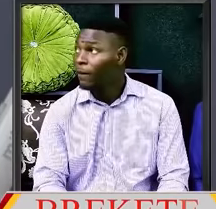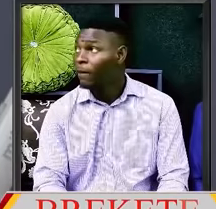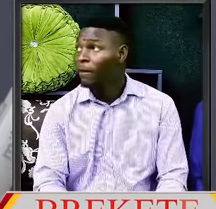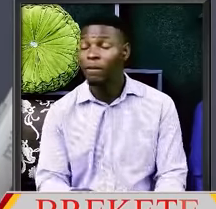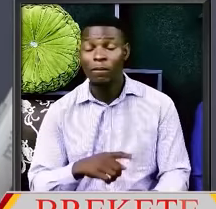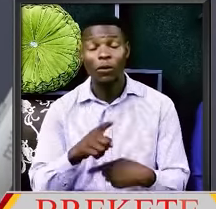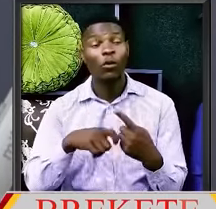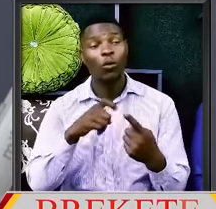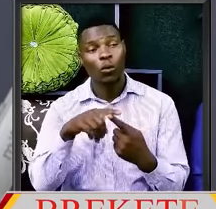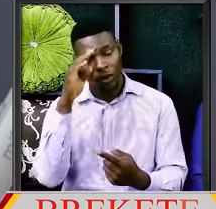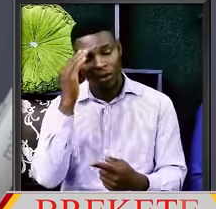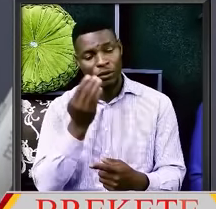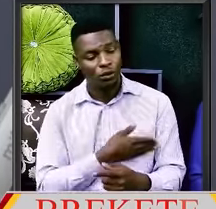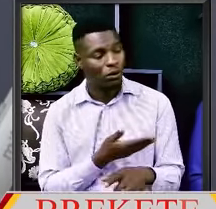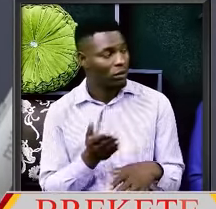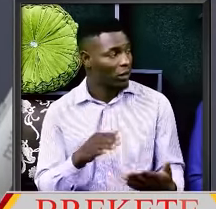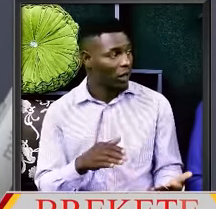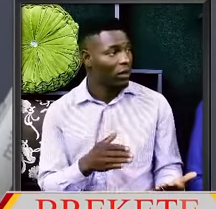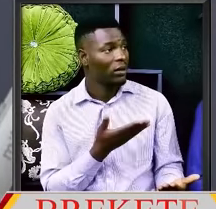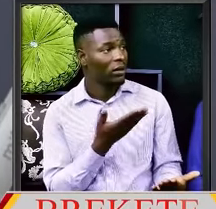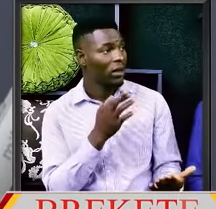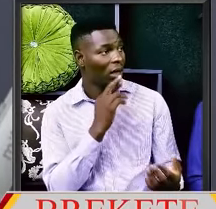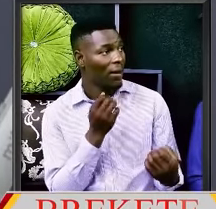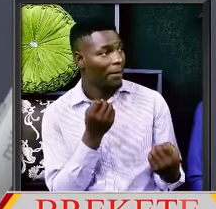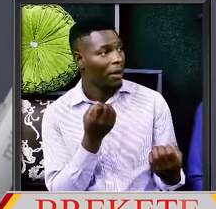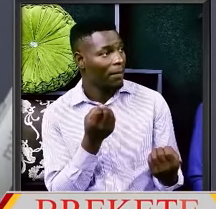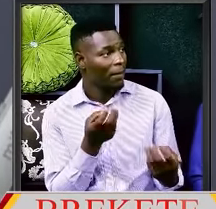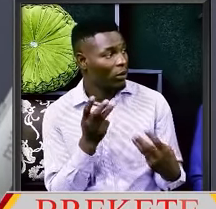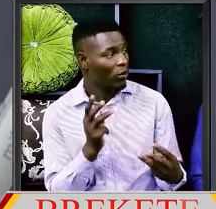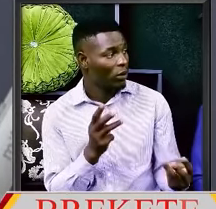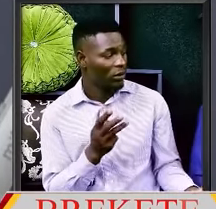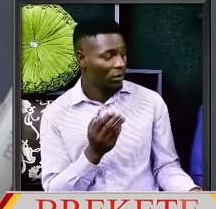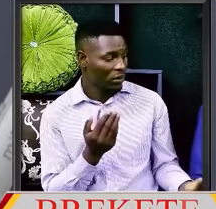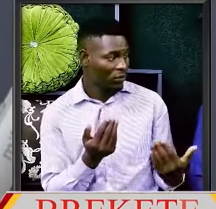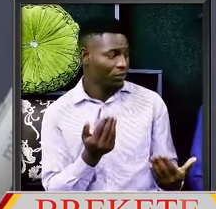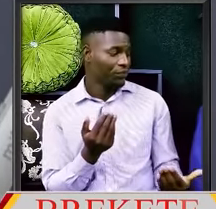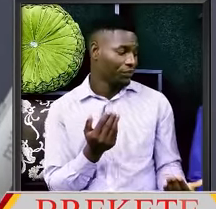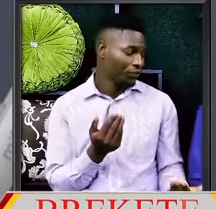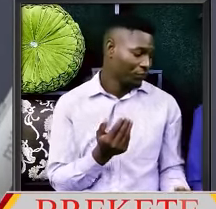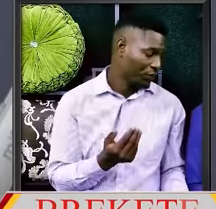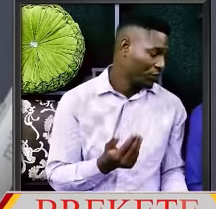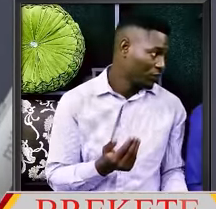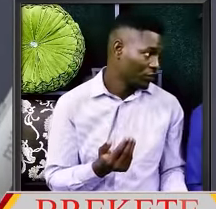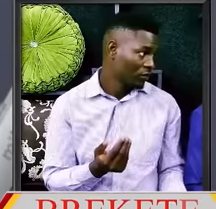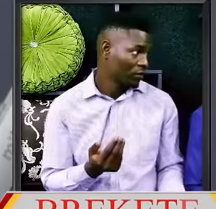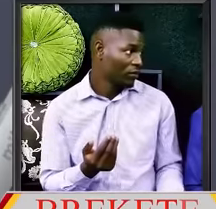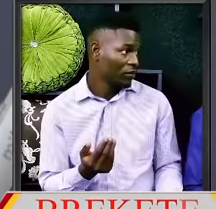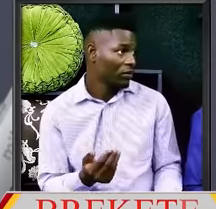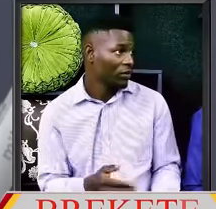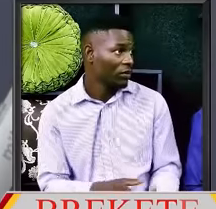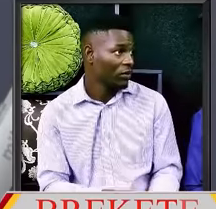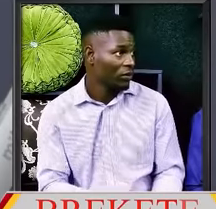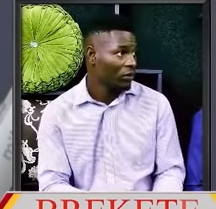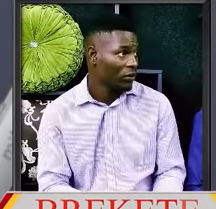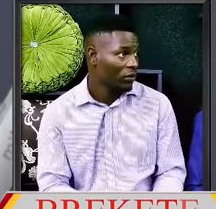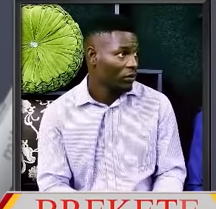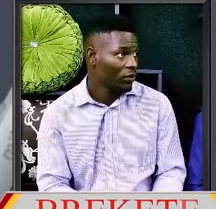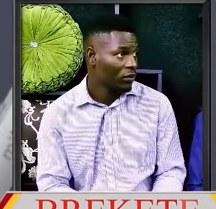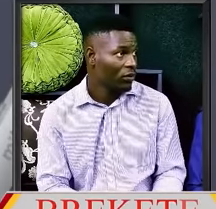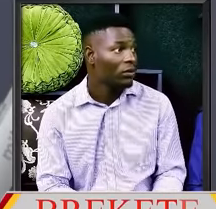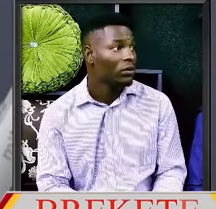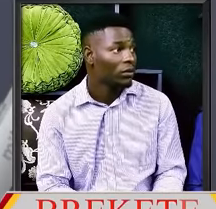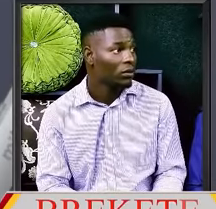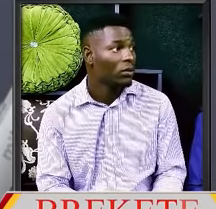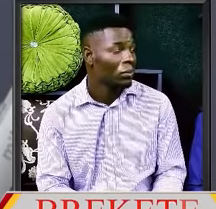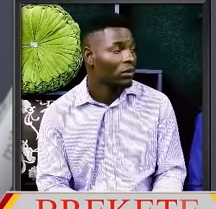away, there are so many ways, in many ways that people, he might not know what was going on, he might not know what